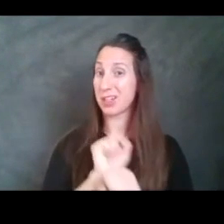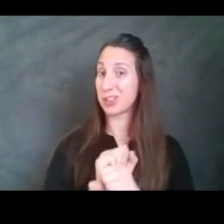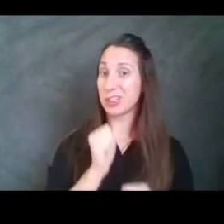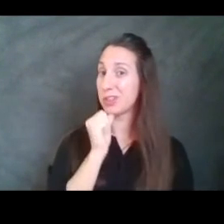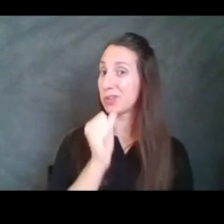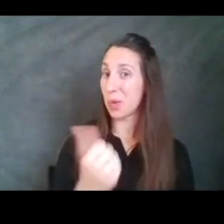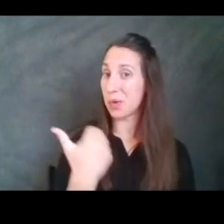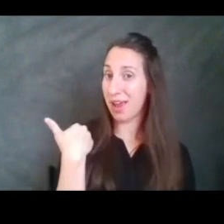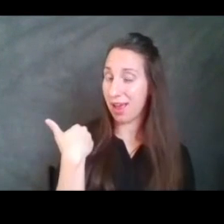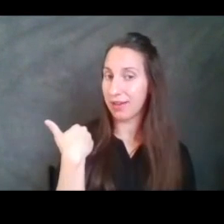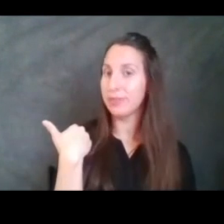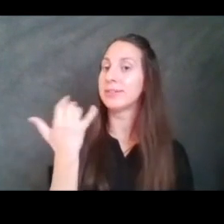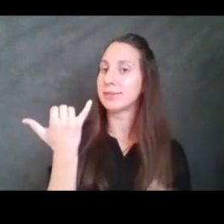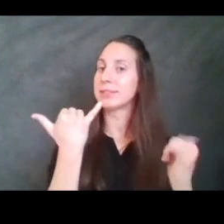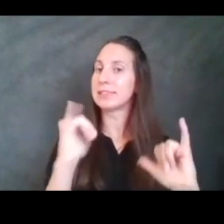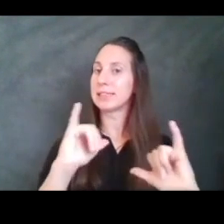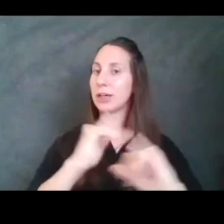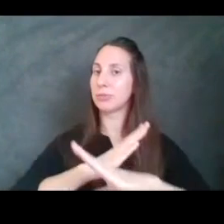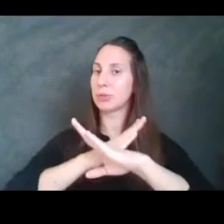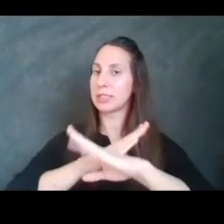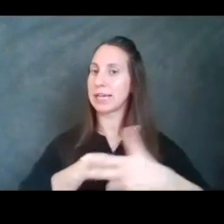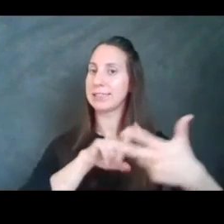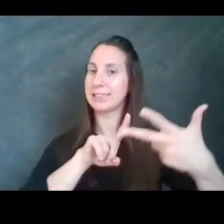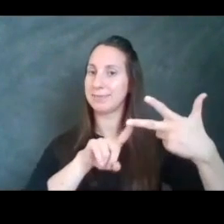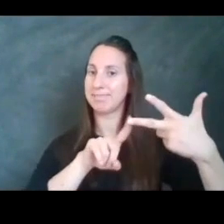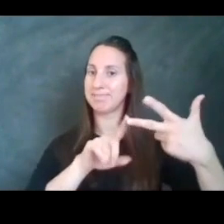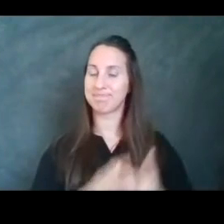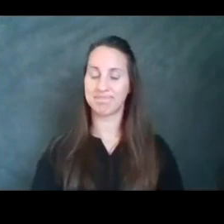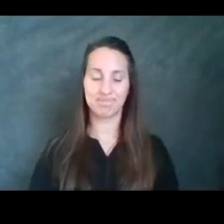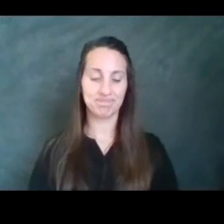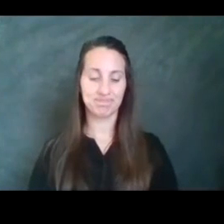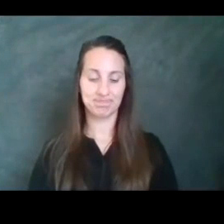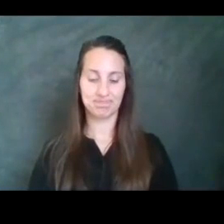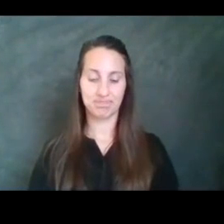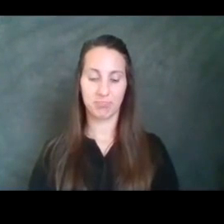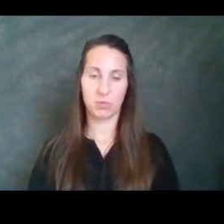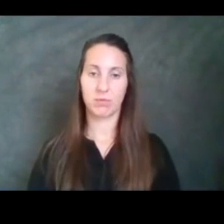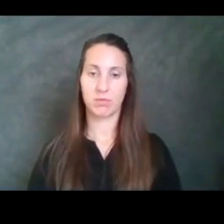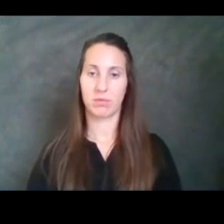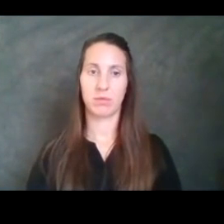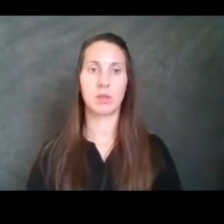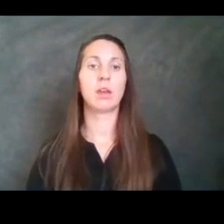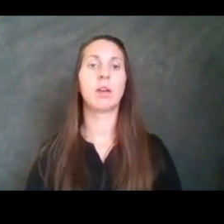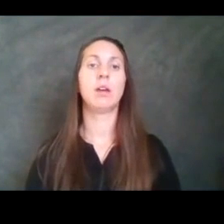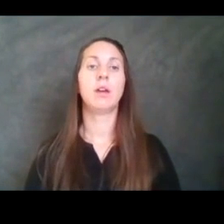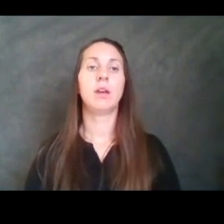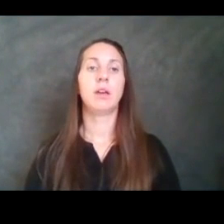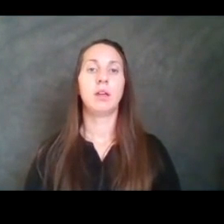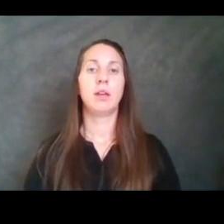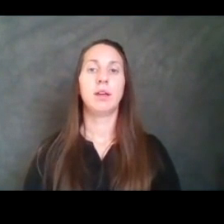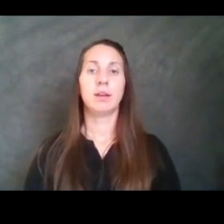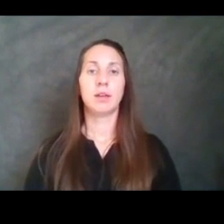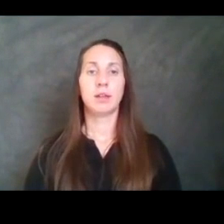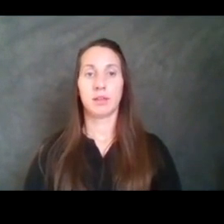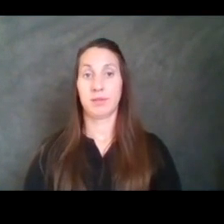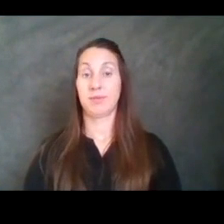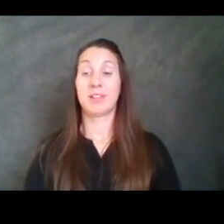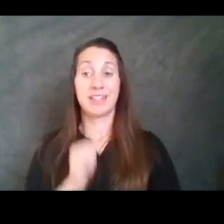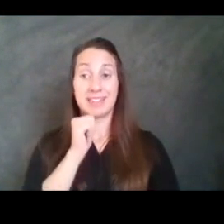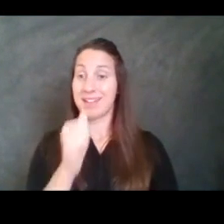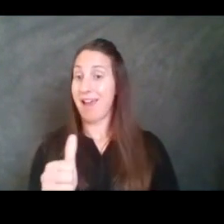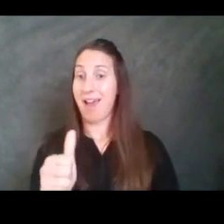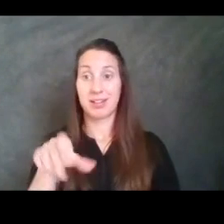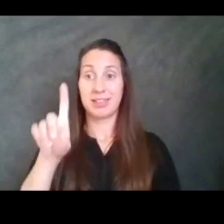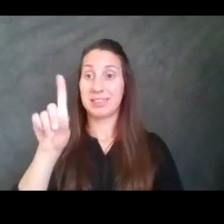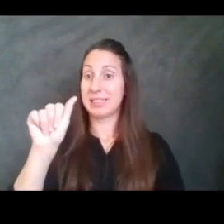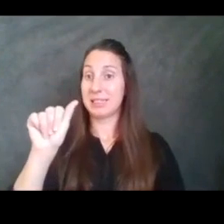people are protected. Next slide. What is not a disability under